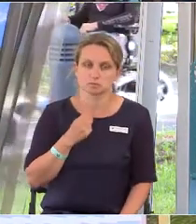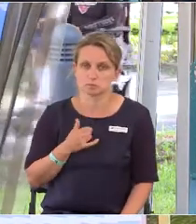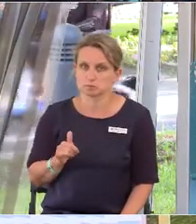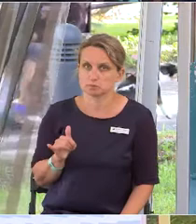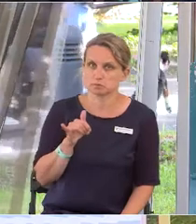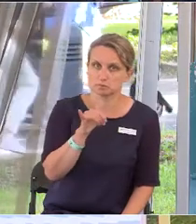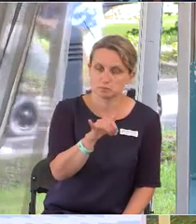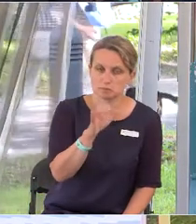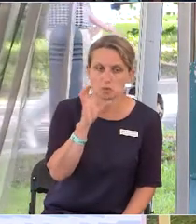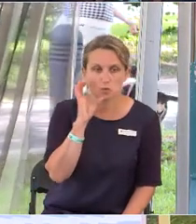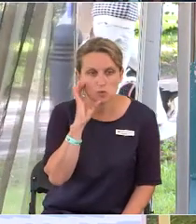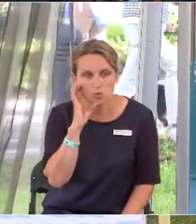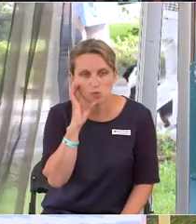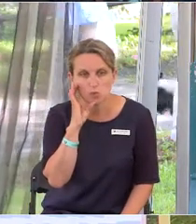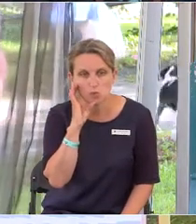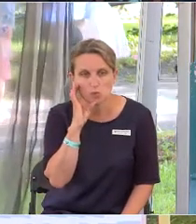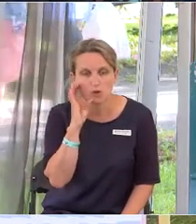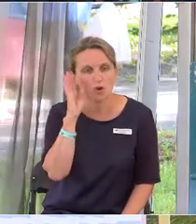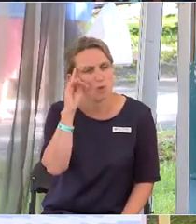listen to you, I hear you,